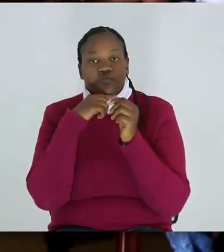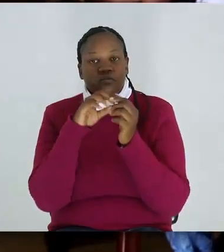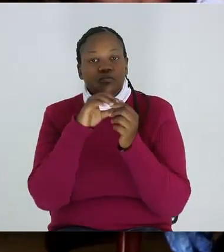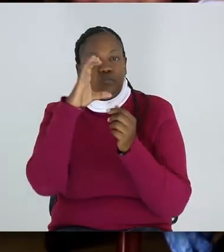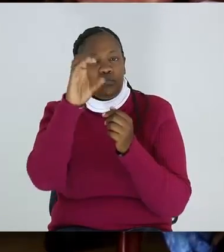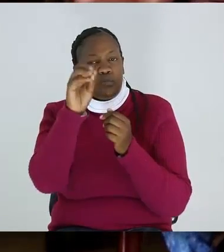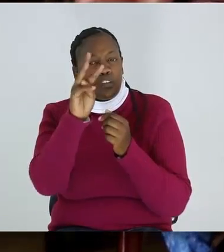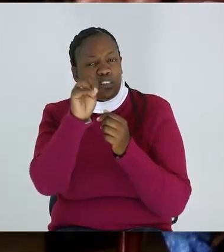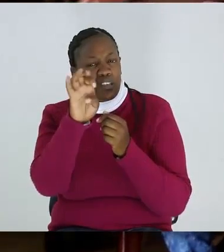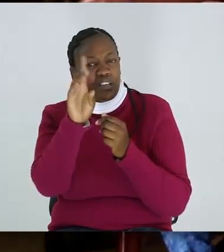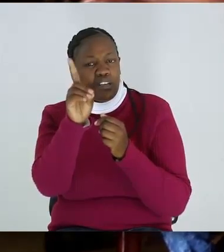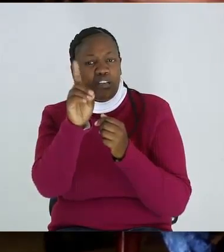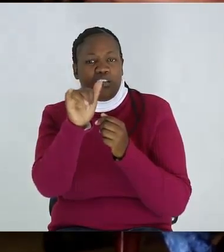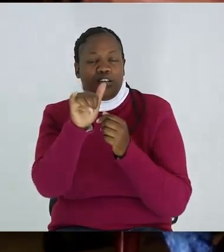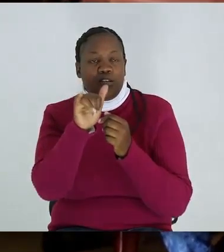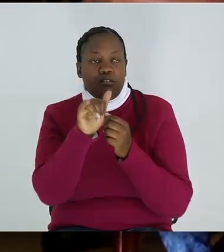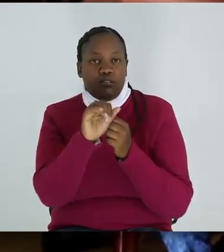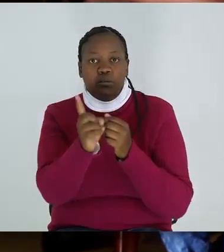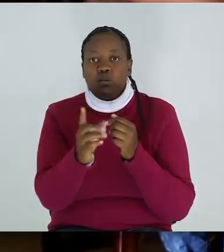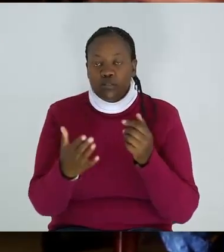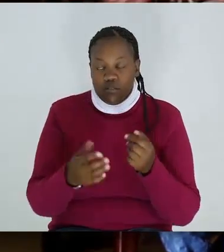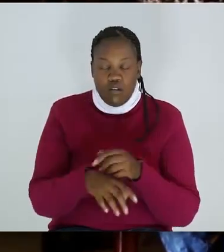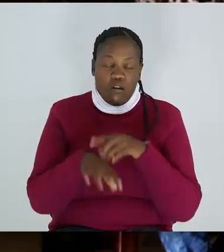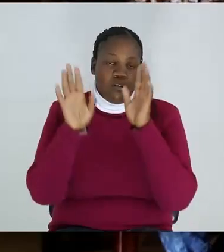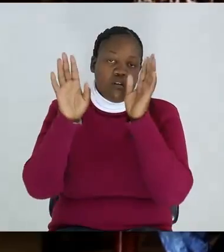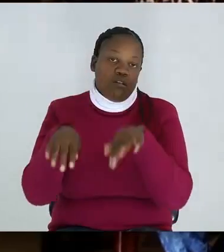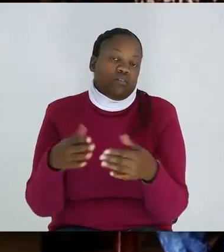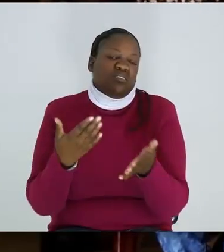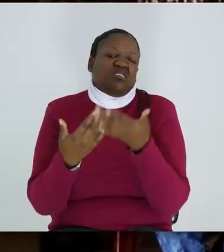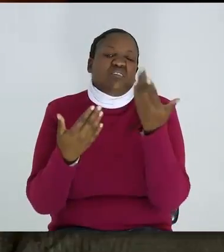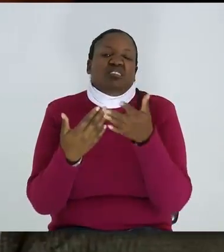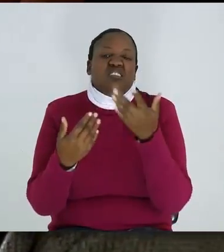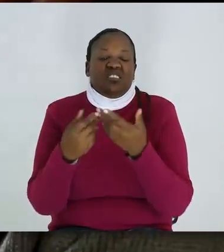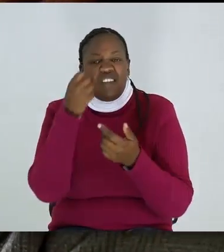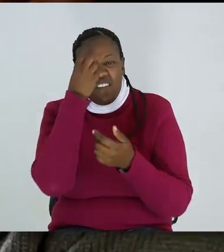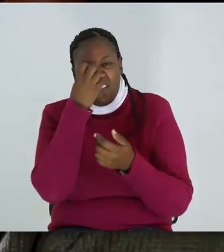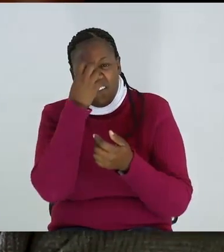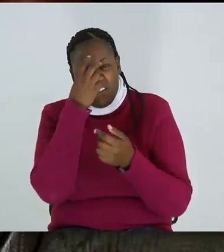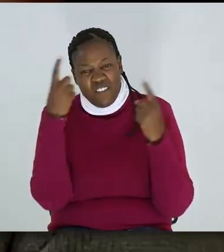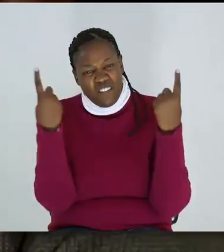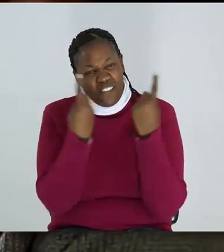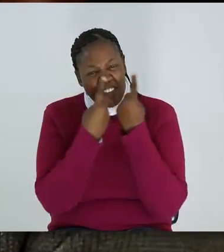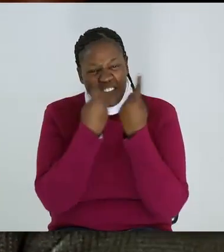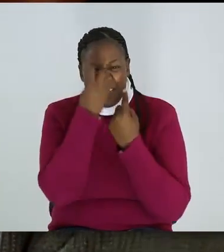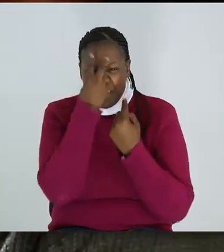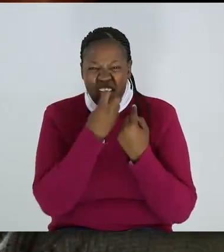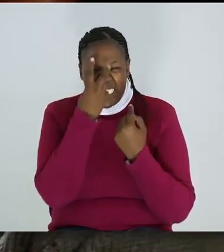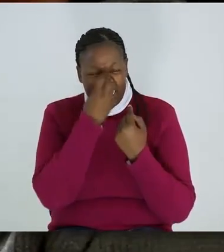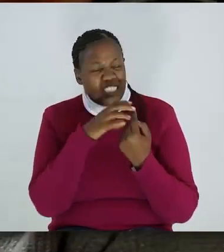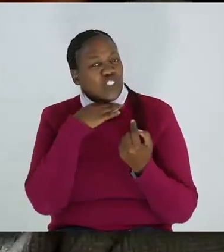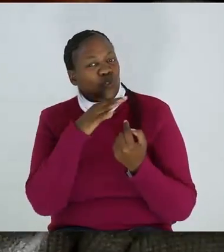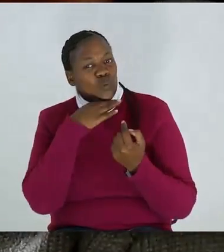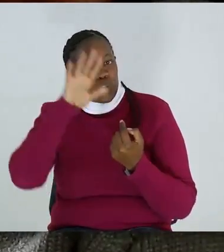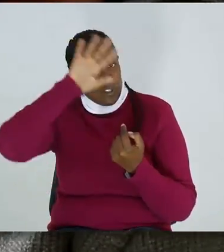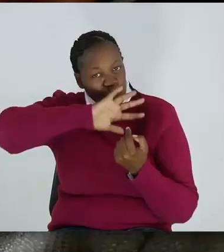the actual people. Good. Team, what's a comedy? Duh, that's simple. A comedy